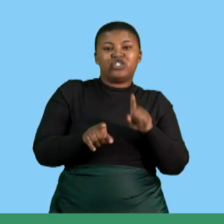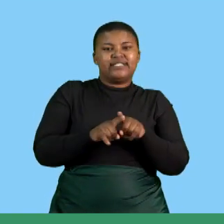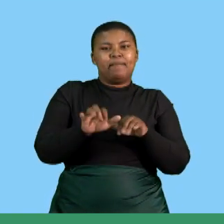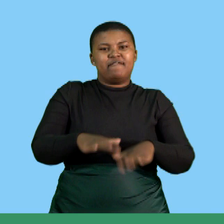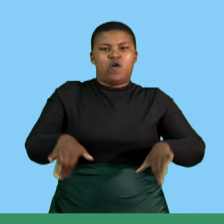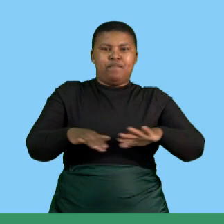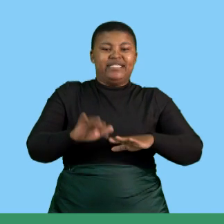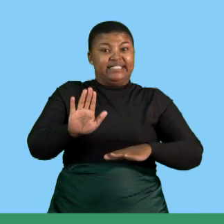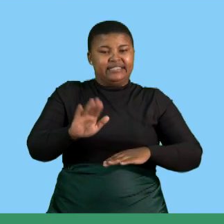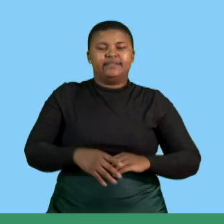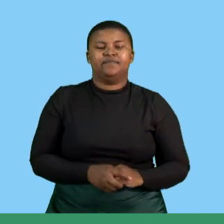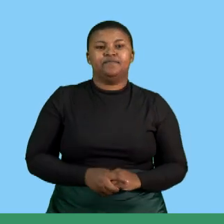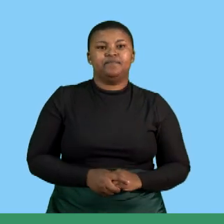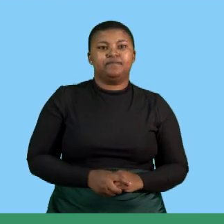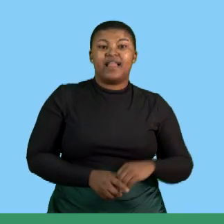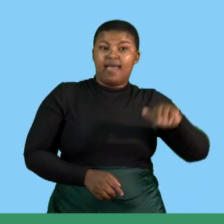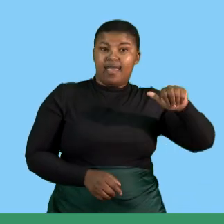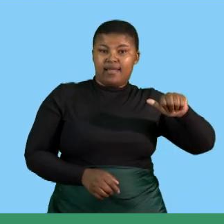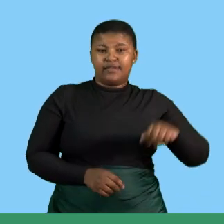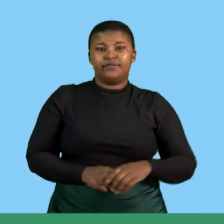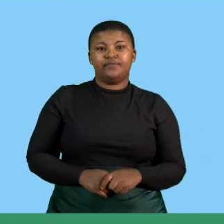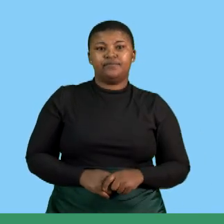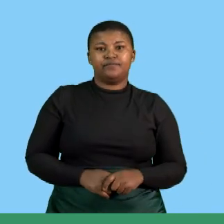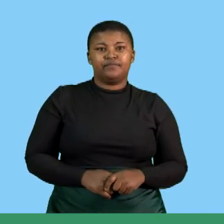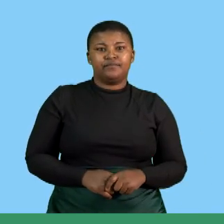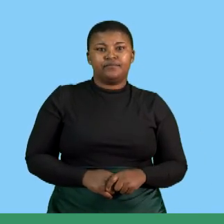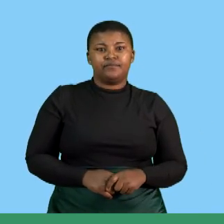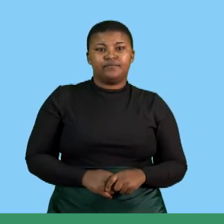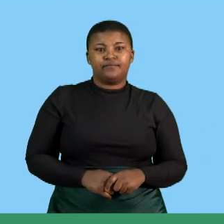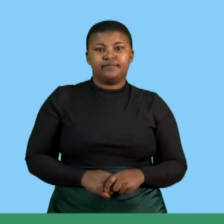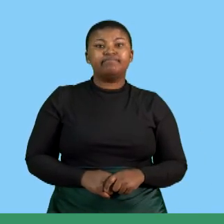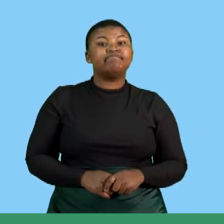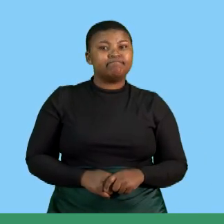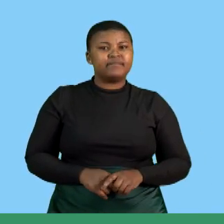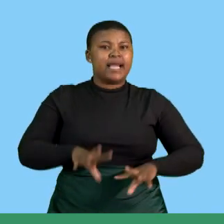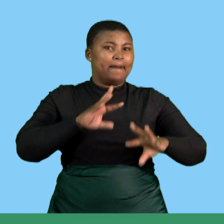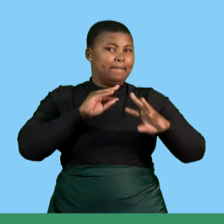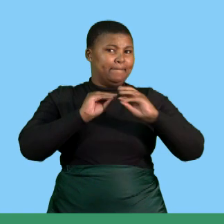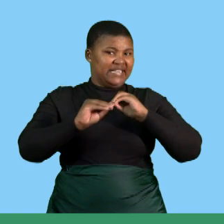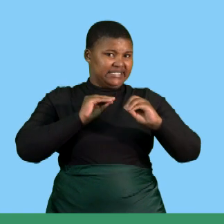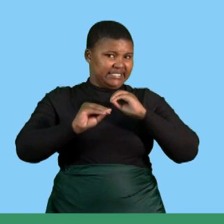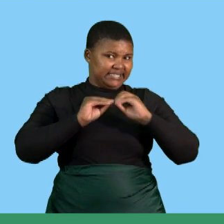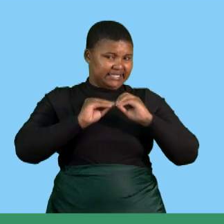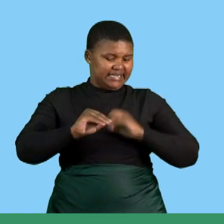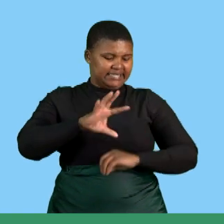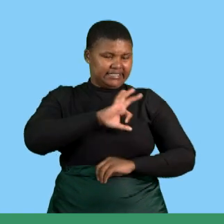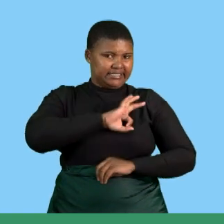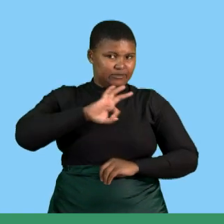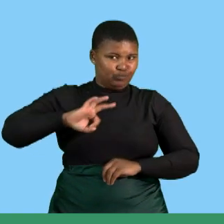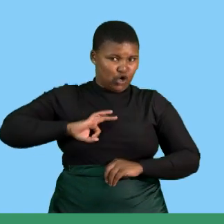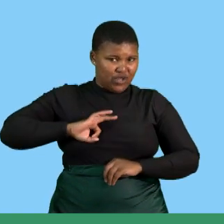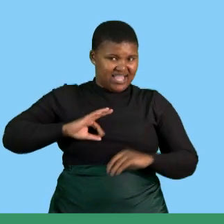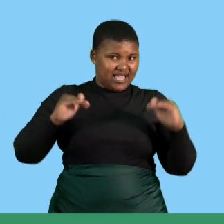technological, and environmental. Now, statement A, due to the amended